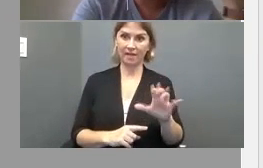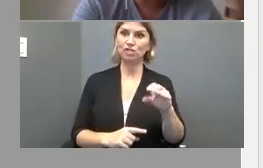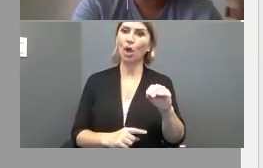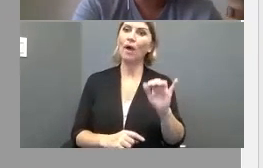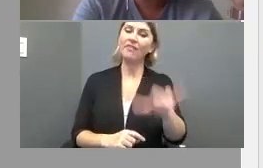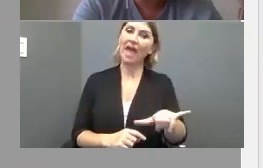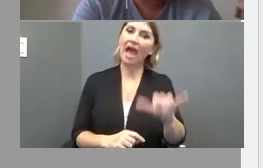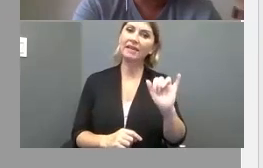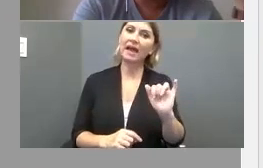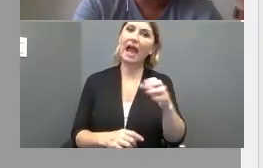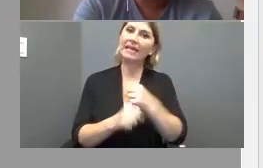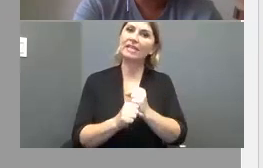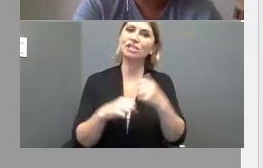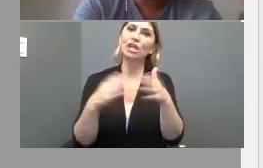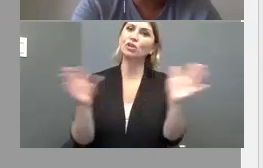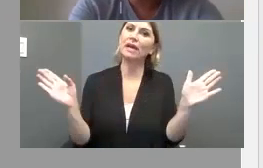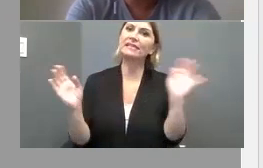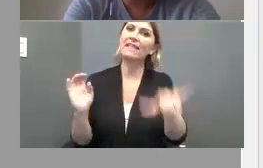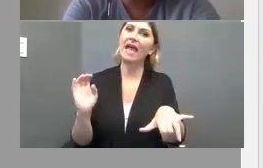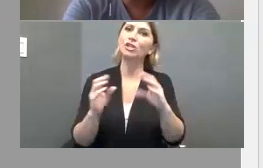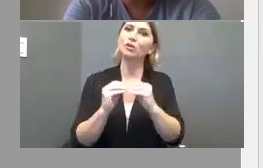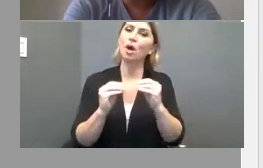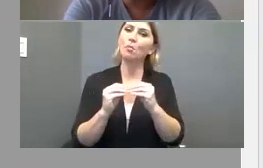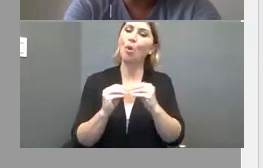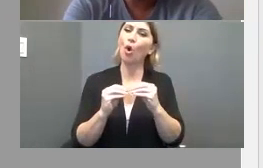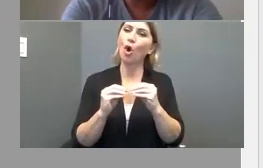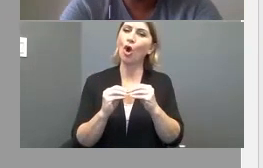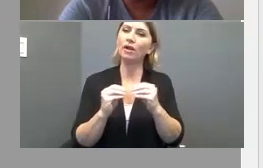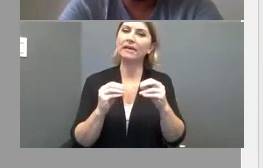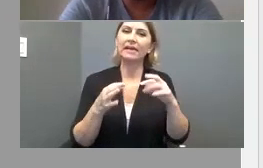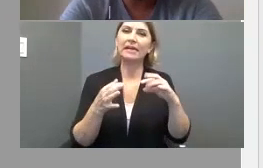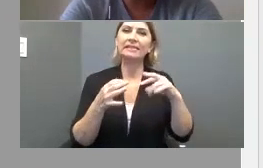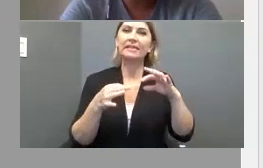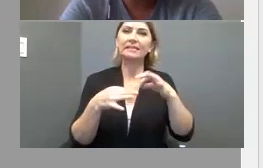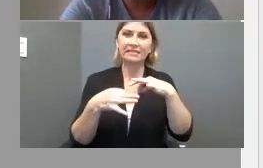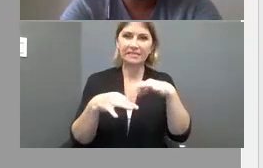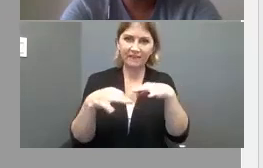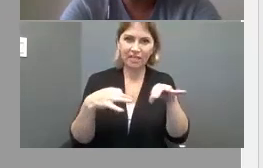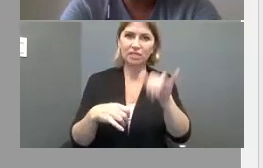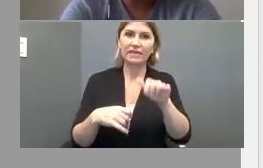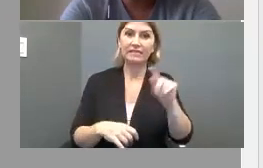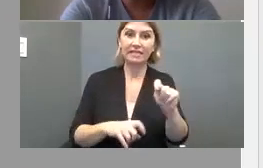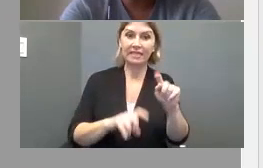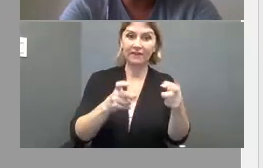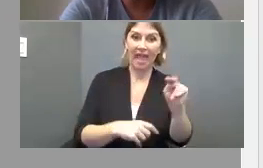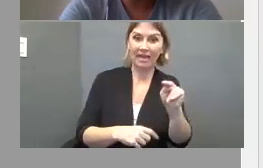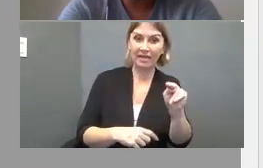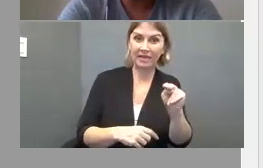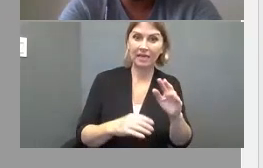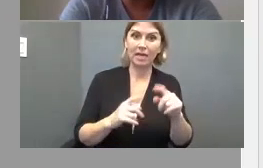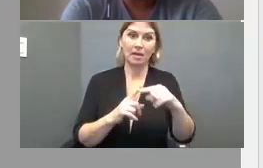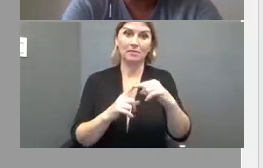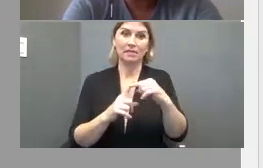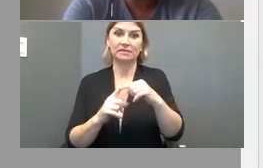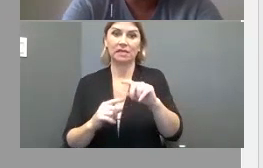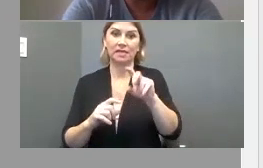then generalize this thing into a more recurrence relation, that is T of n equals to